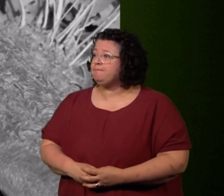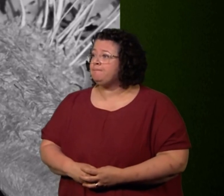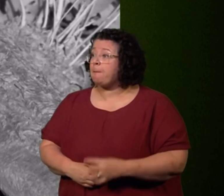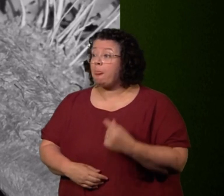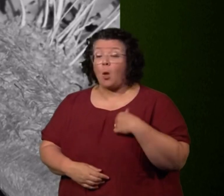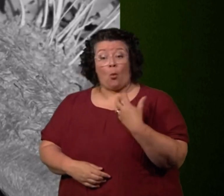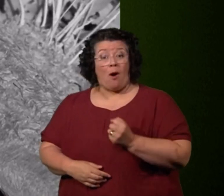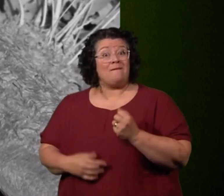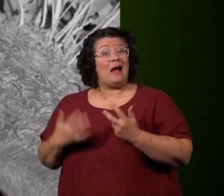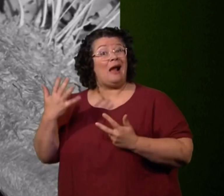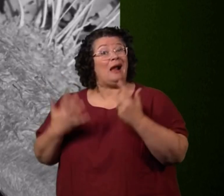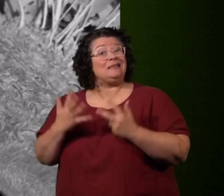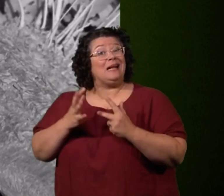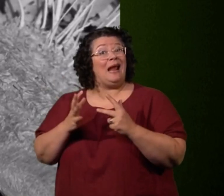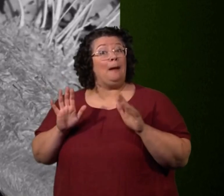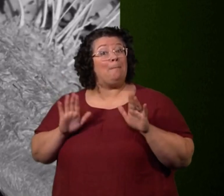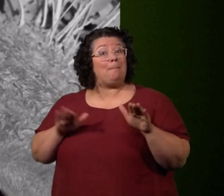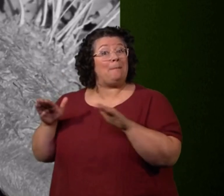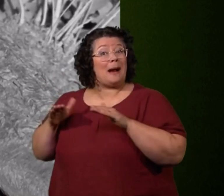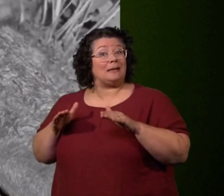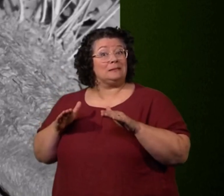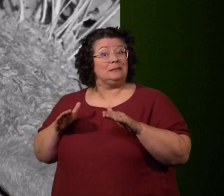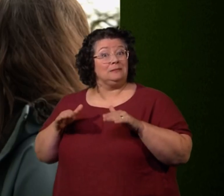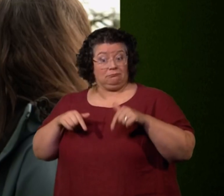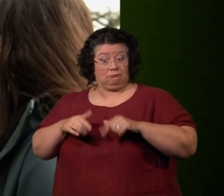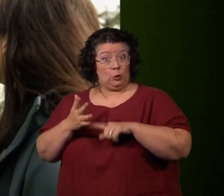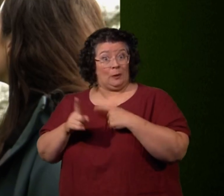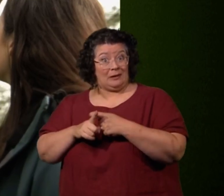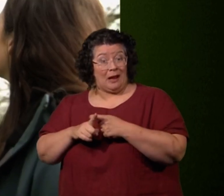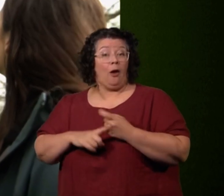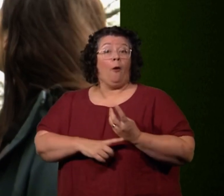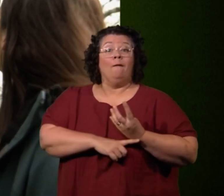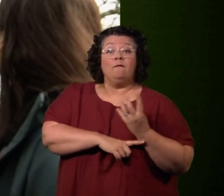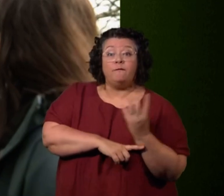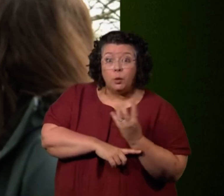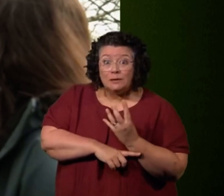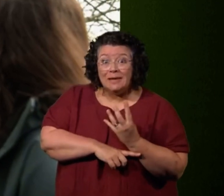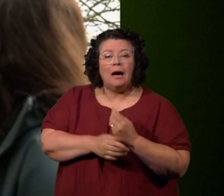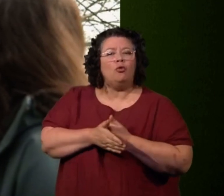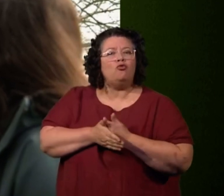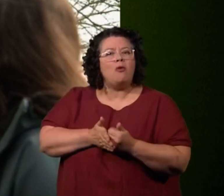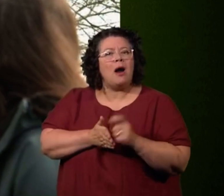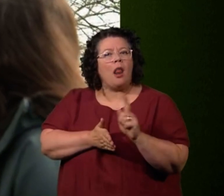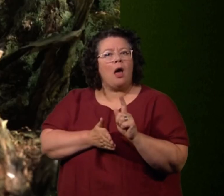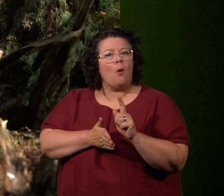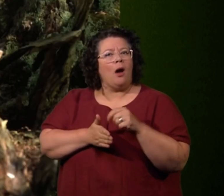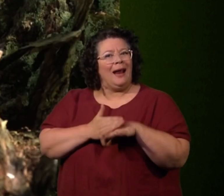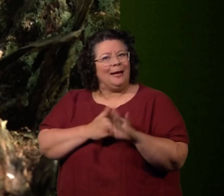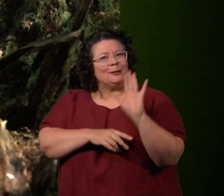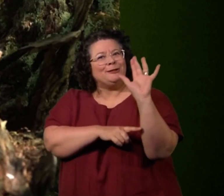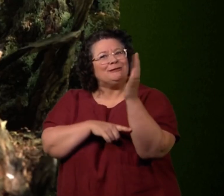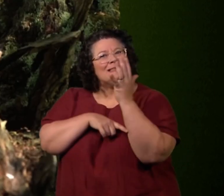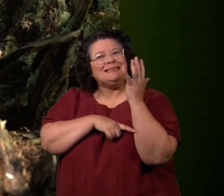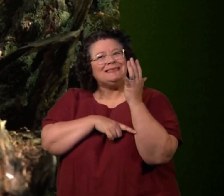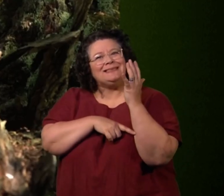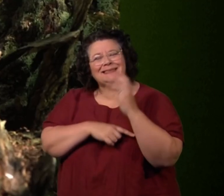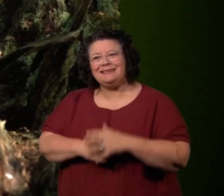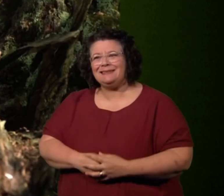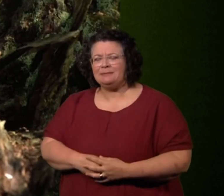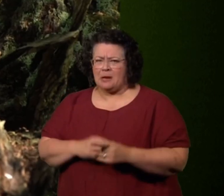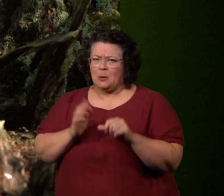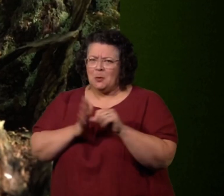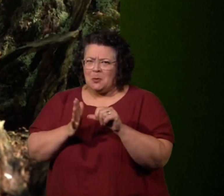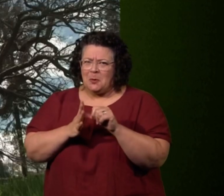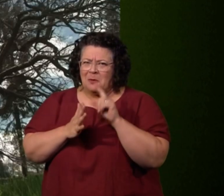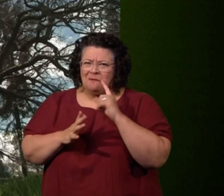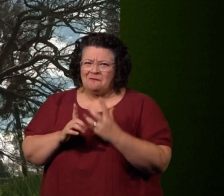14 of our 18 bat species in the UK regularly roost in trees. But these species are